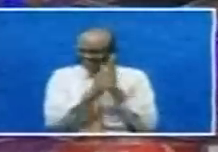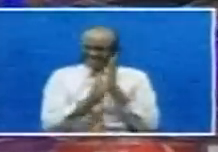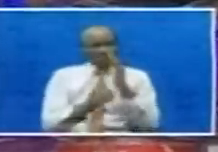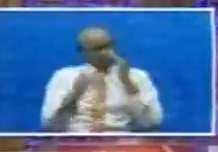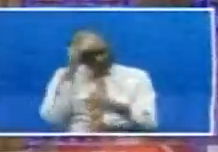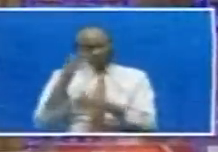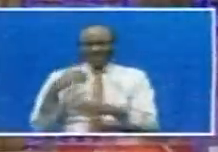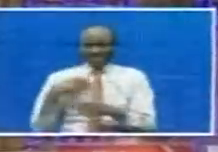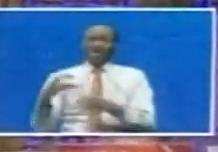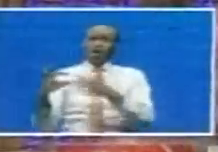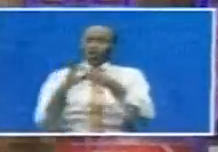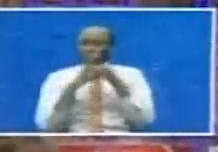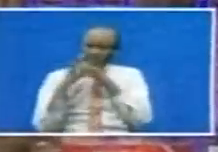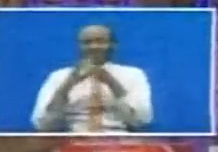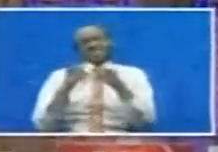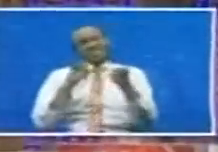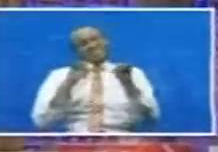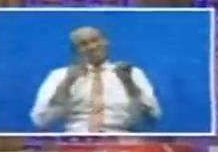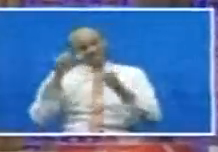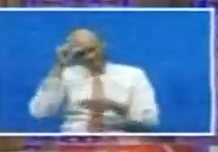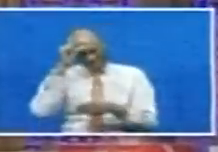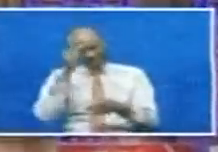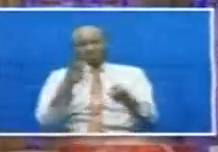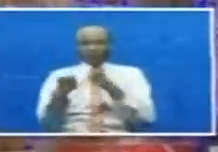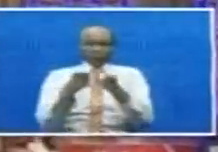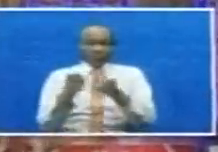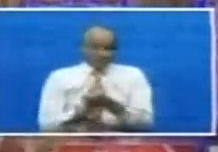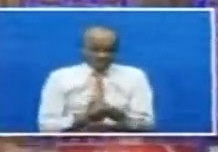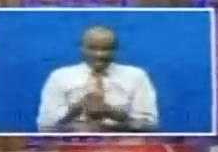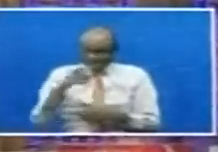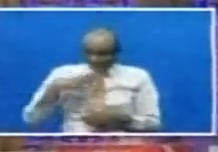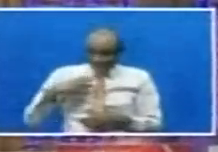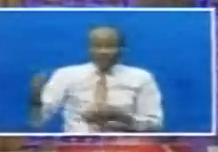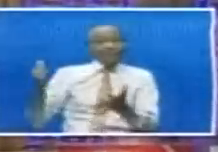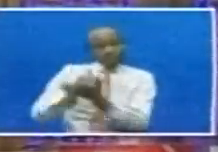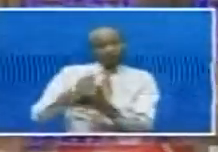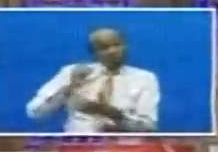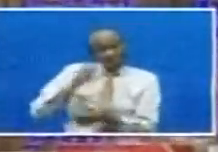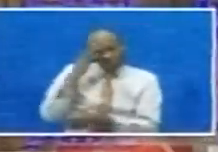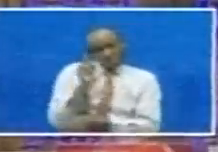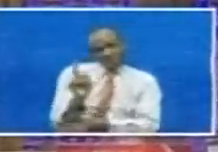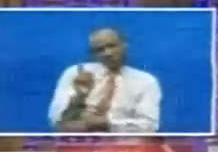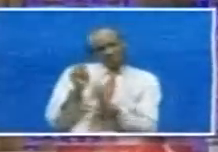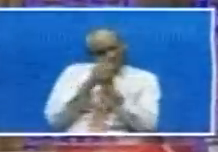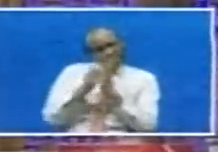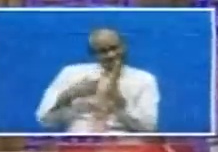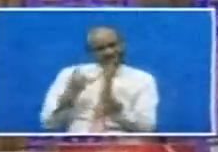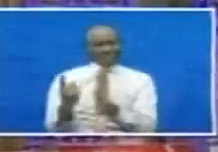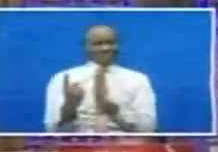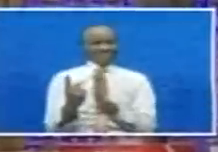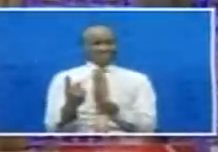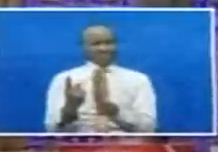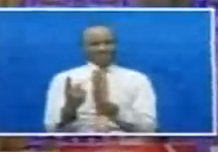in corporate governance. So those are the first questions you should be asking about these people that have been appointed. The other consideration about,